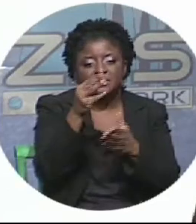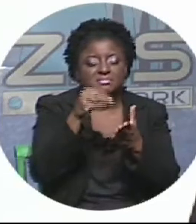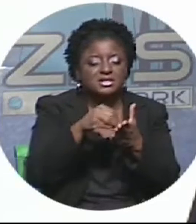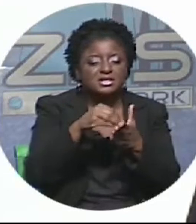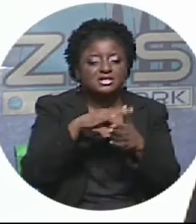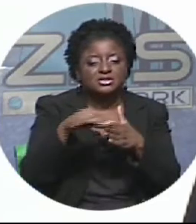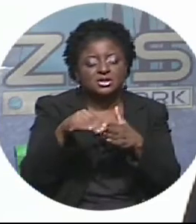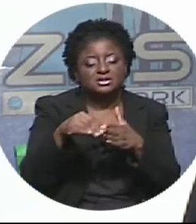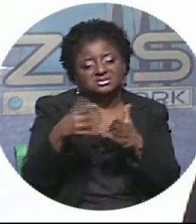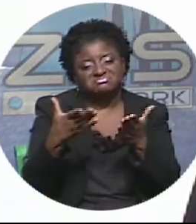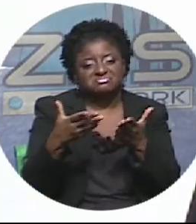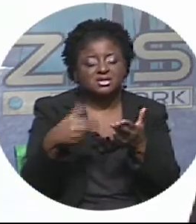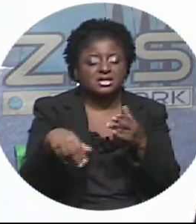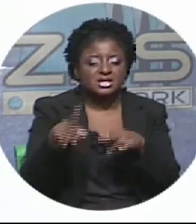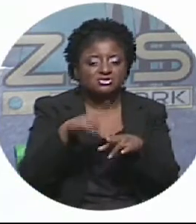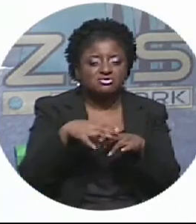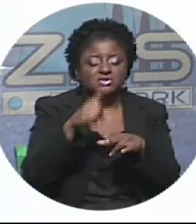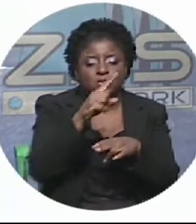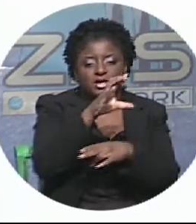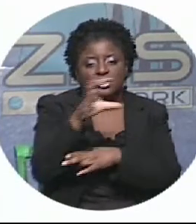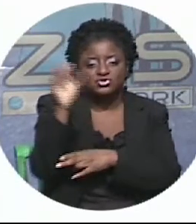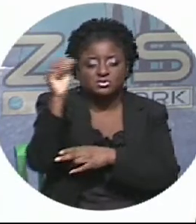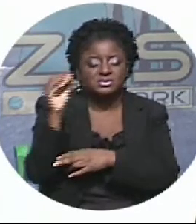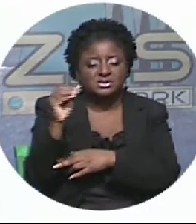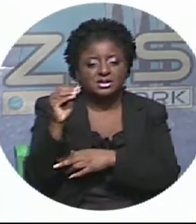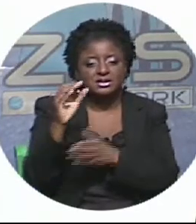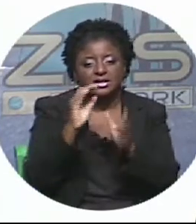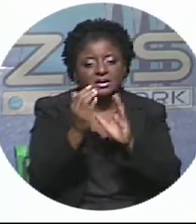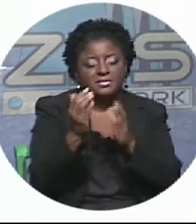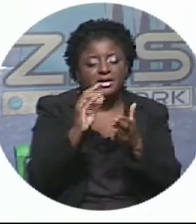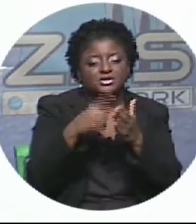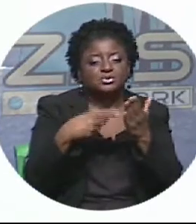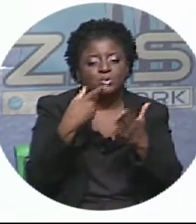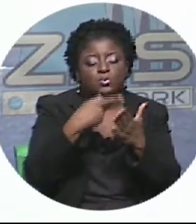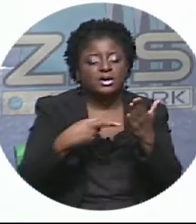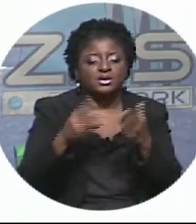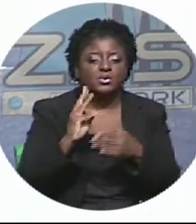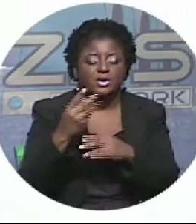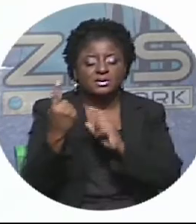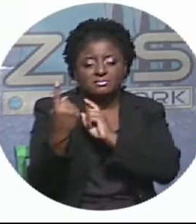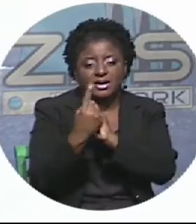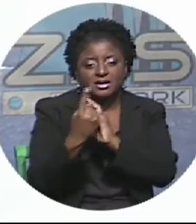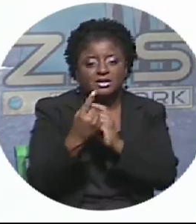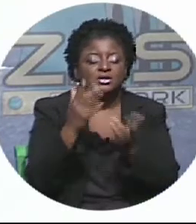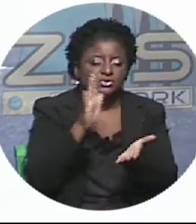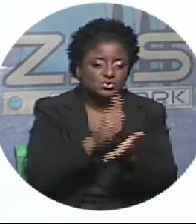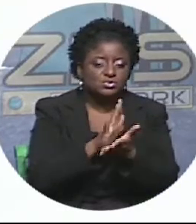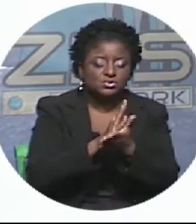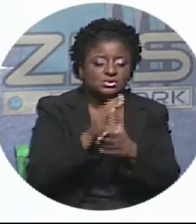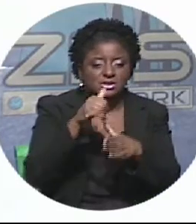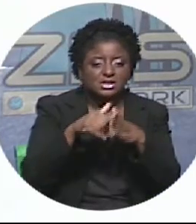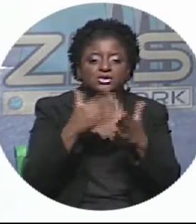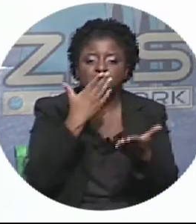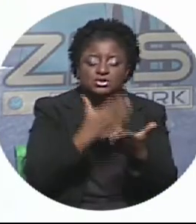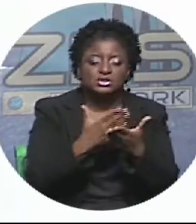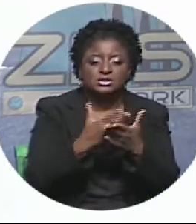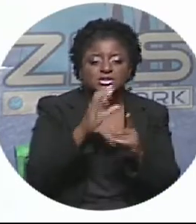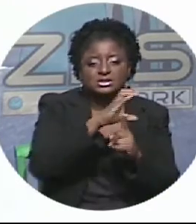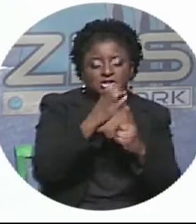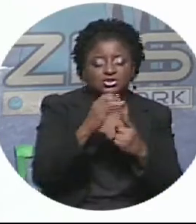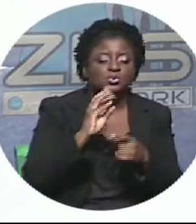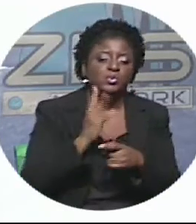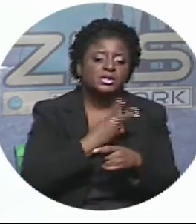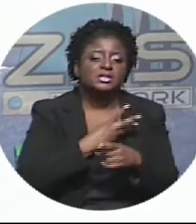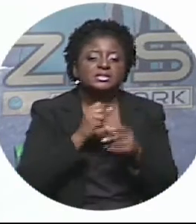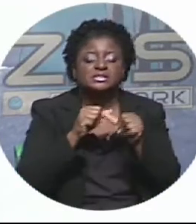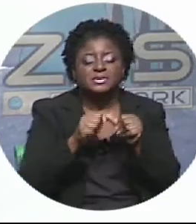an increase of about 100% compared to what we met. The schools are in relatively good condition, but we've spent a lot of money to